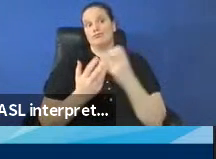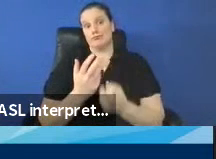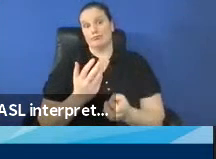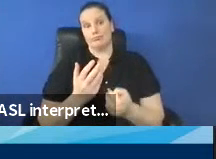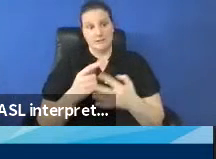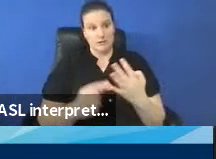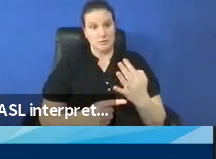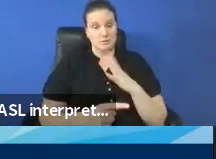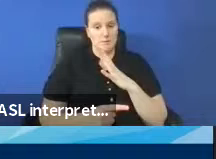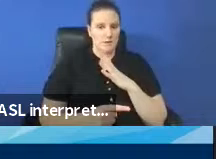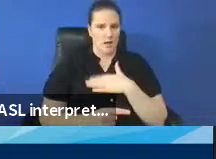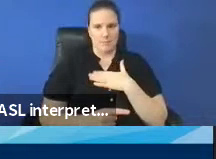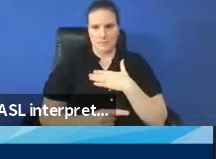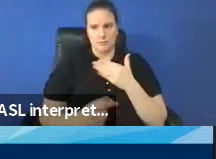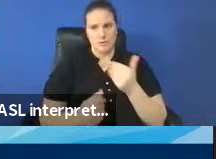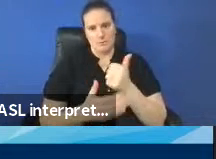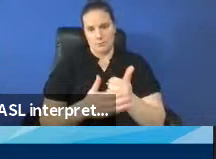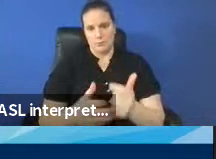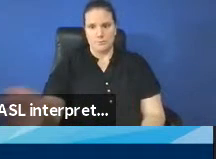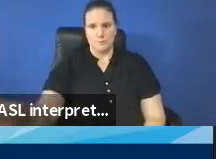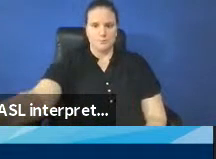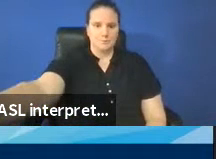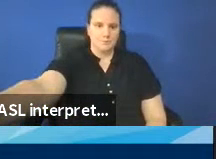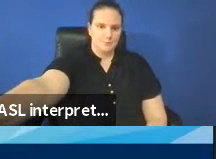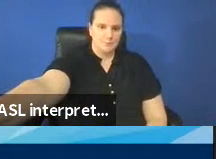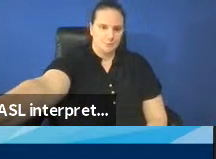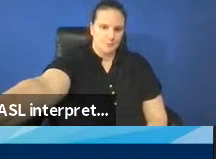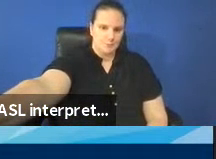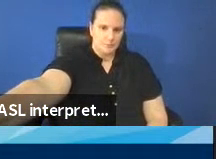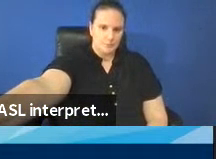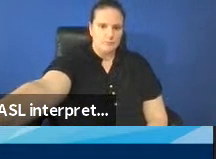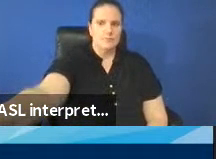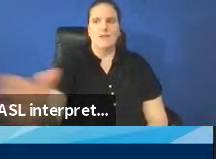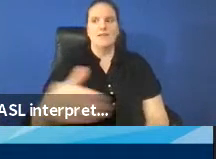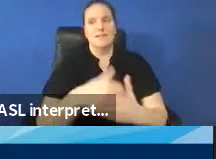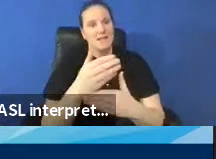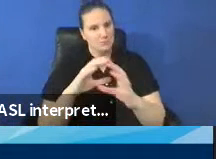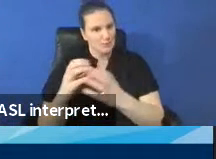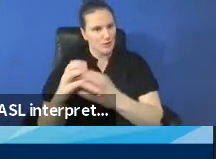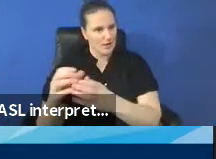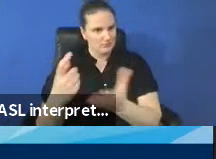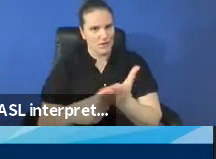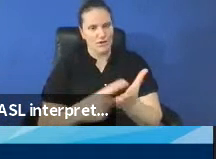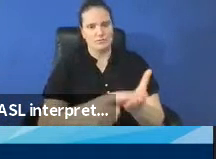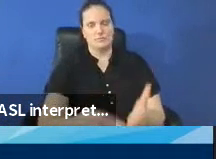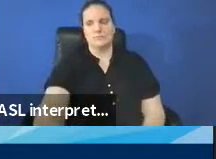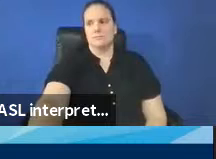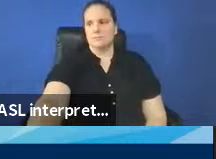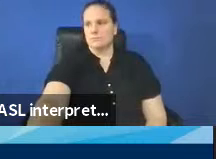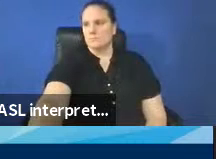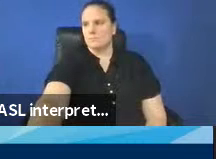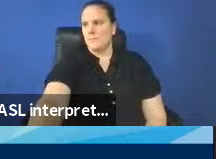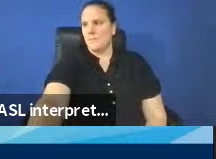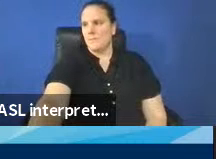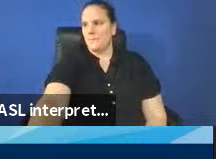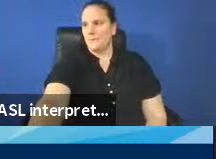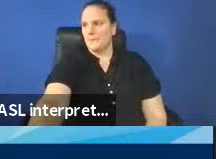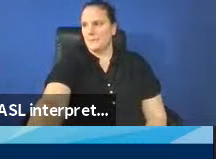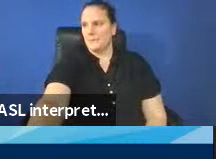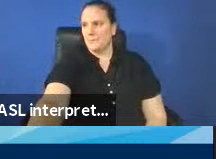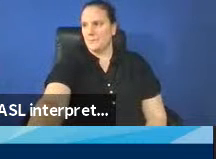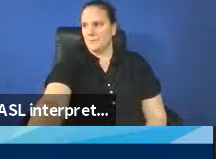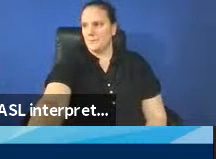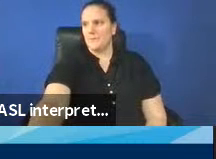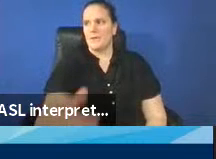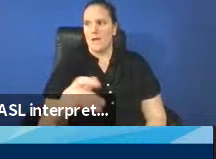details, I'd be happy to, in the next breakout, talk through some of the ways that other systems and our systems